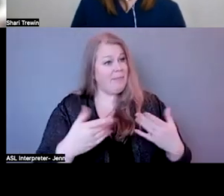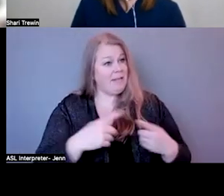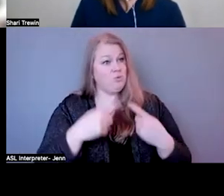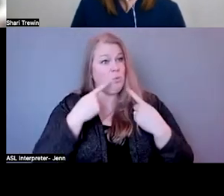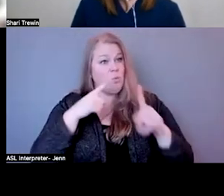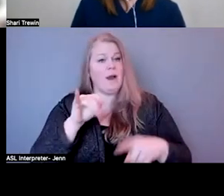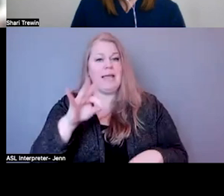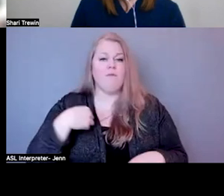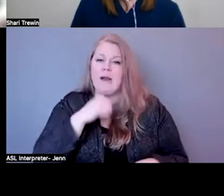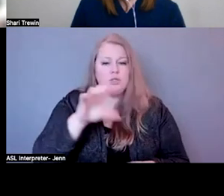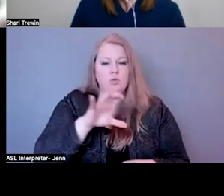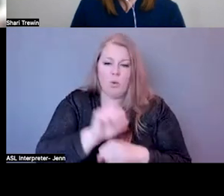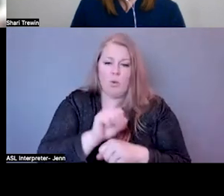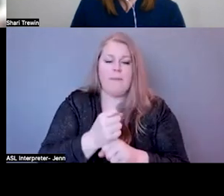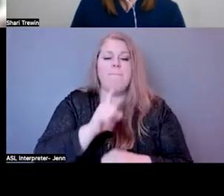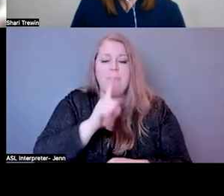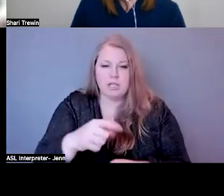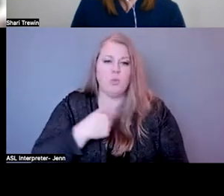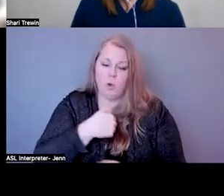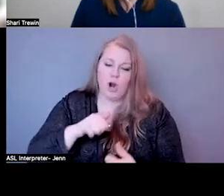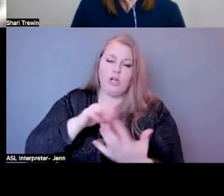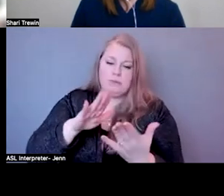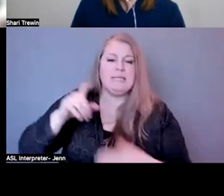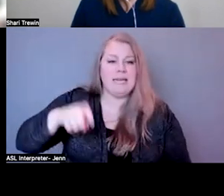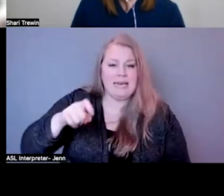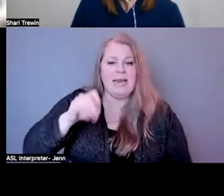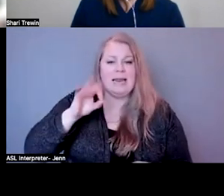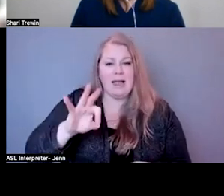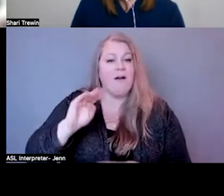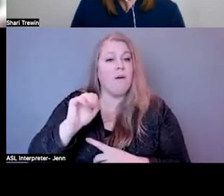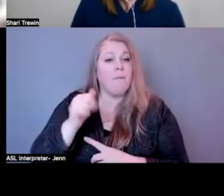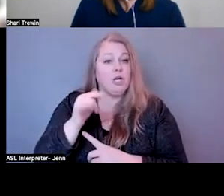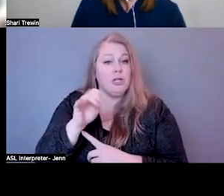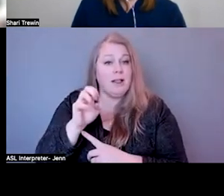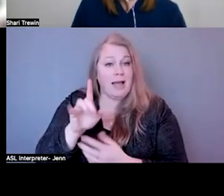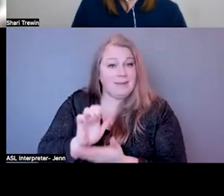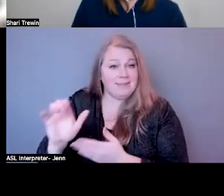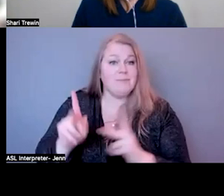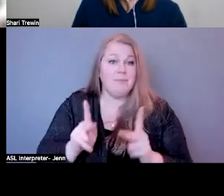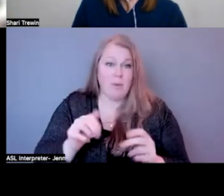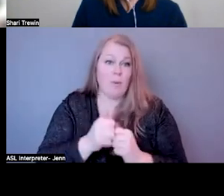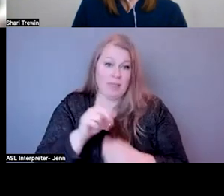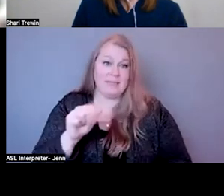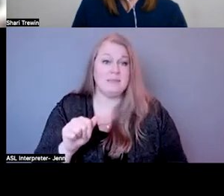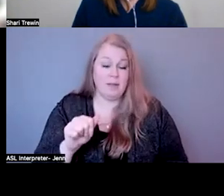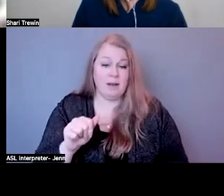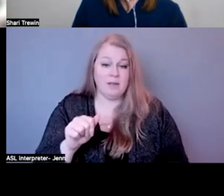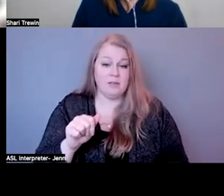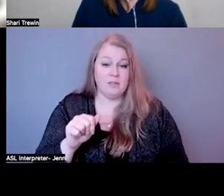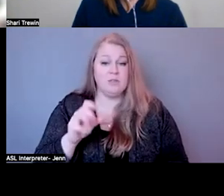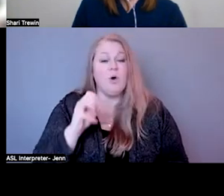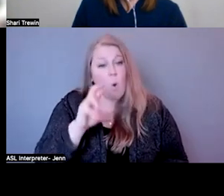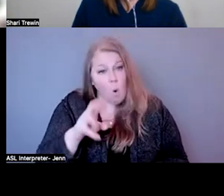also doing the work to make sure that we're addressing the needs of like marginalized people with disabilities, for example, or we're going to make